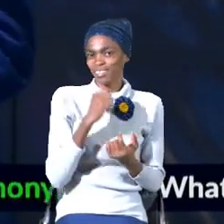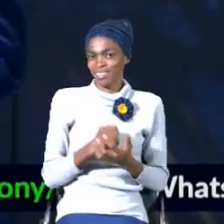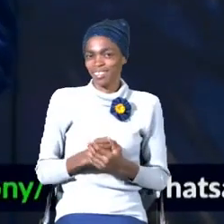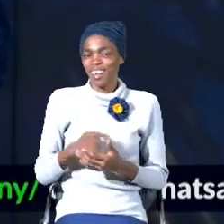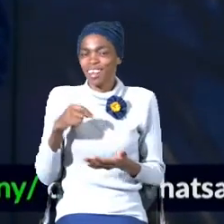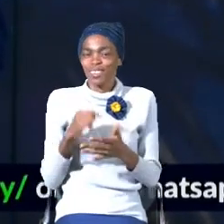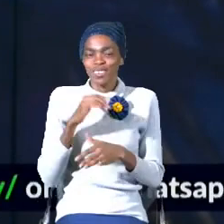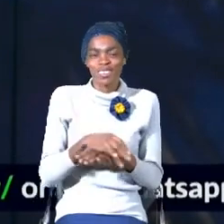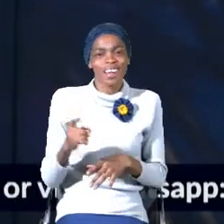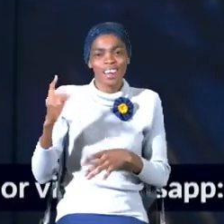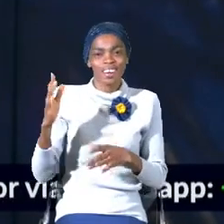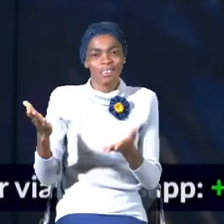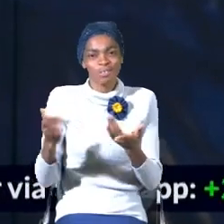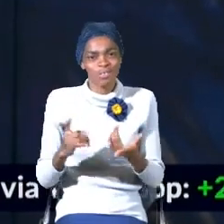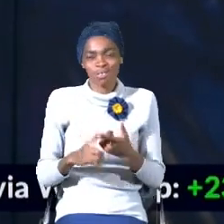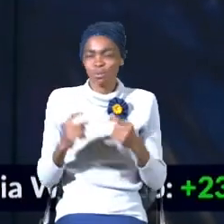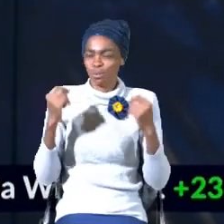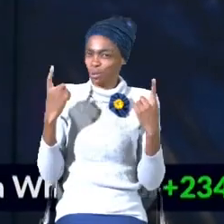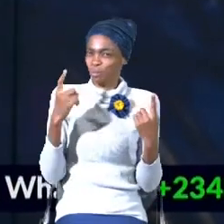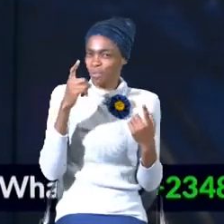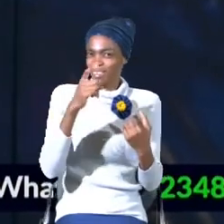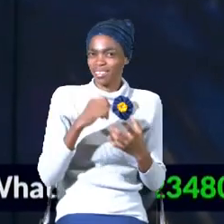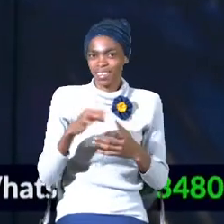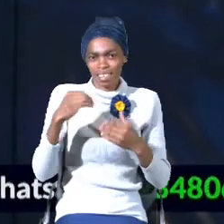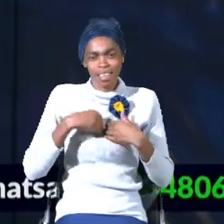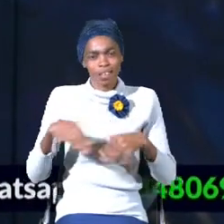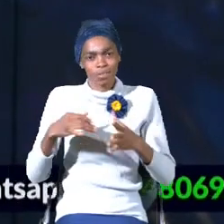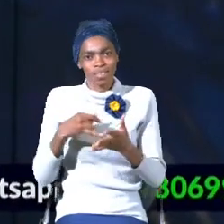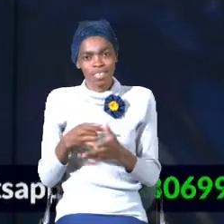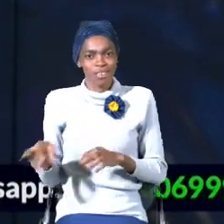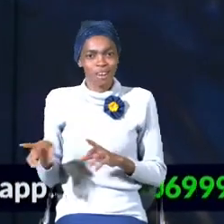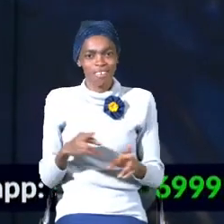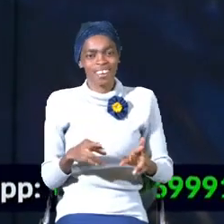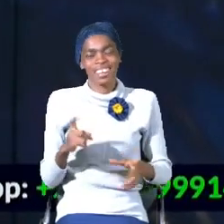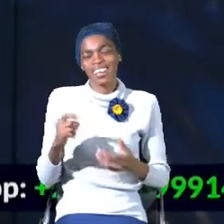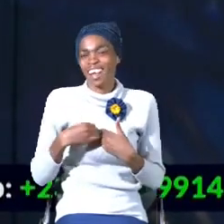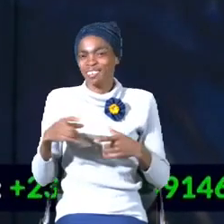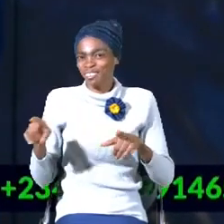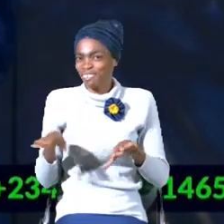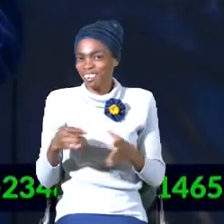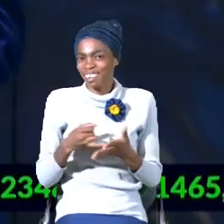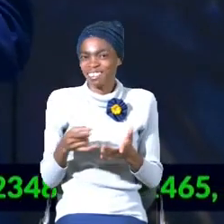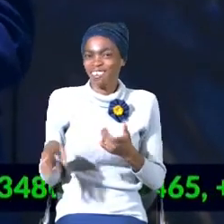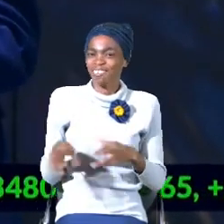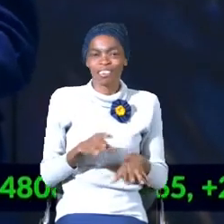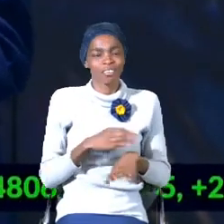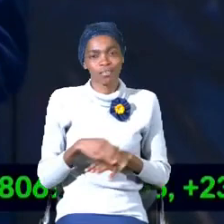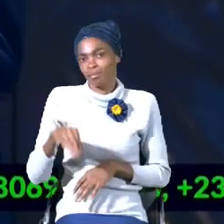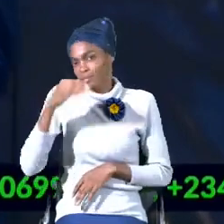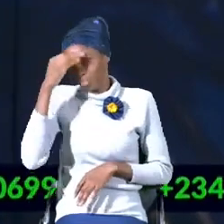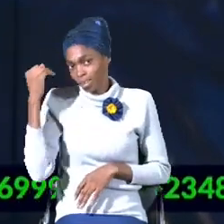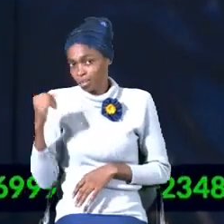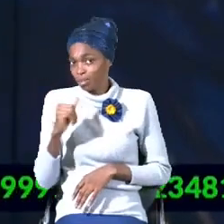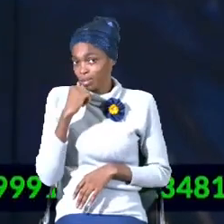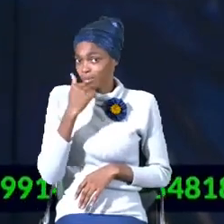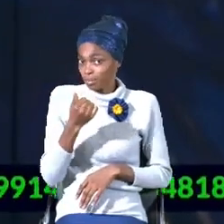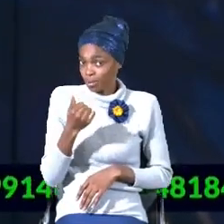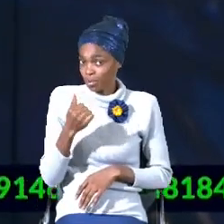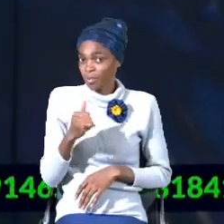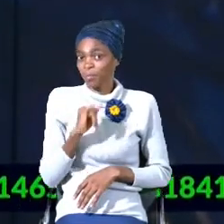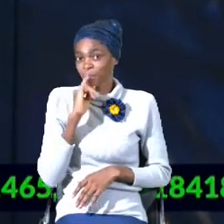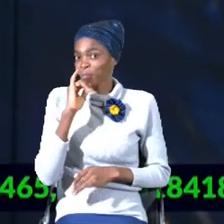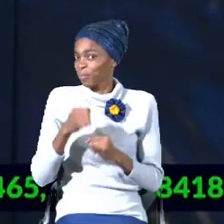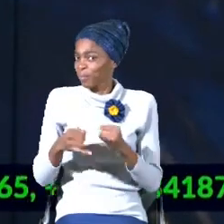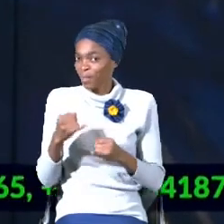God wants to surprise you. He has done it already. Don't forget, tomorrow is the last